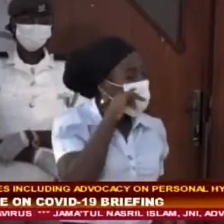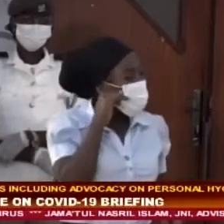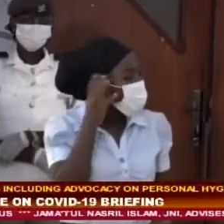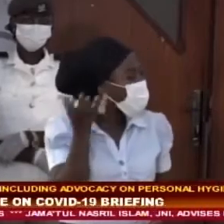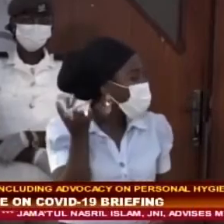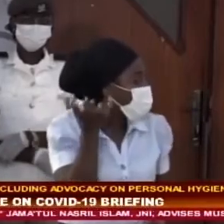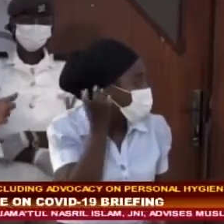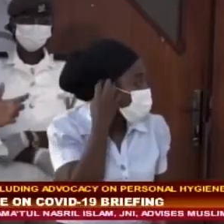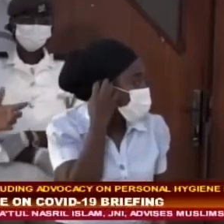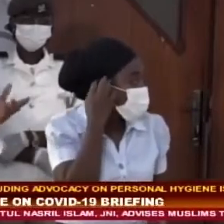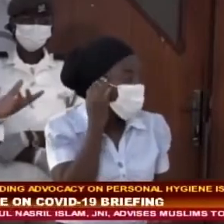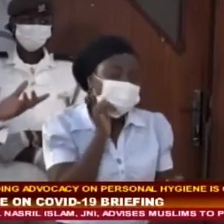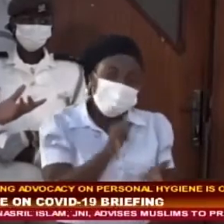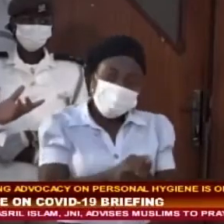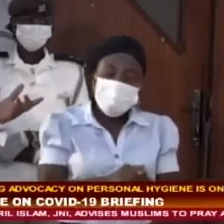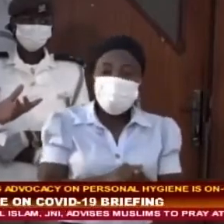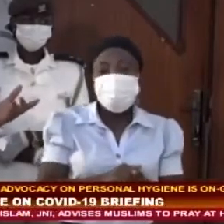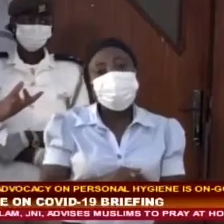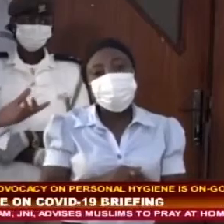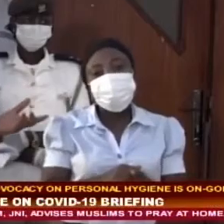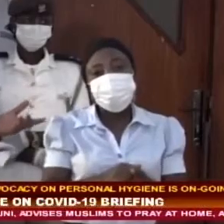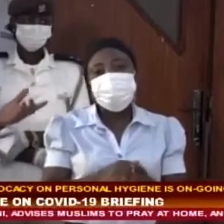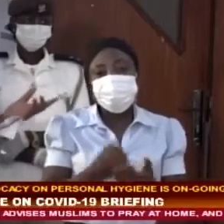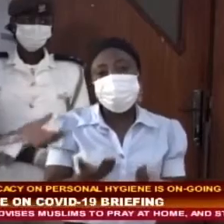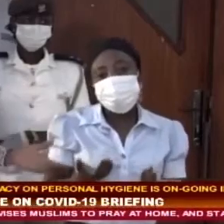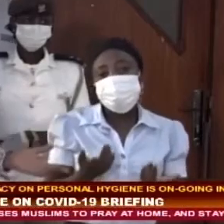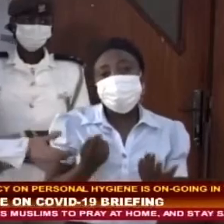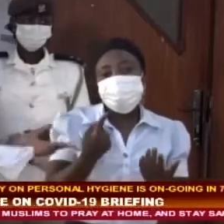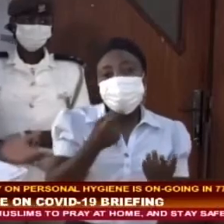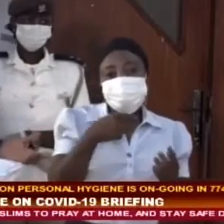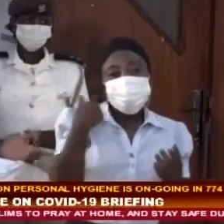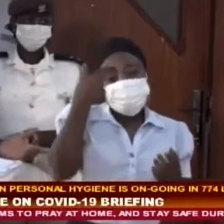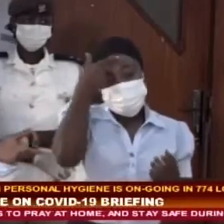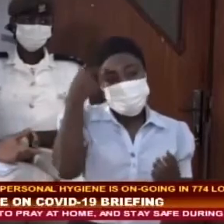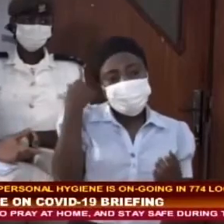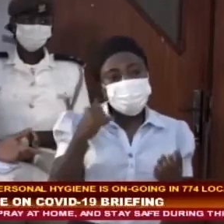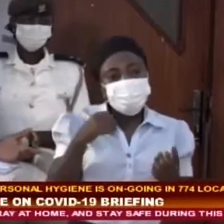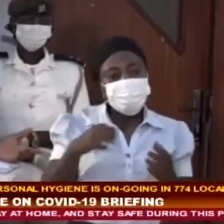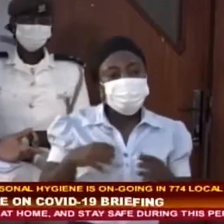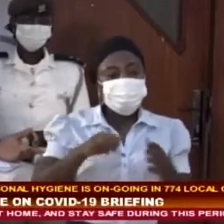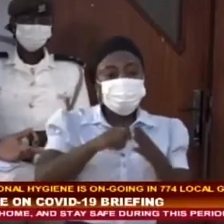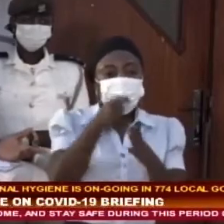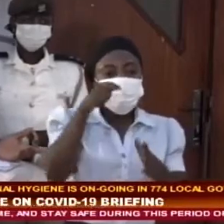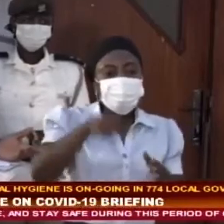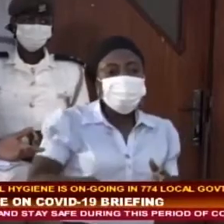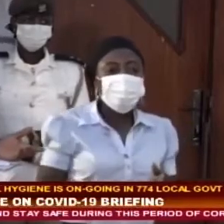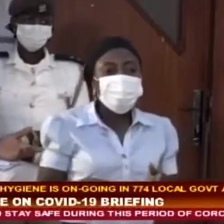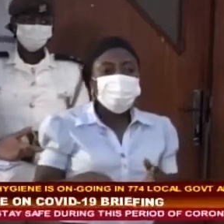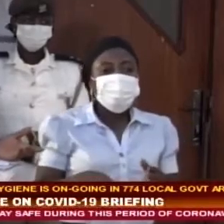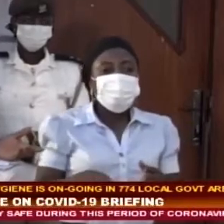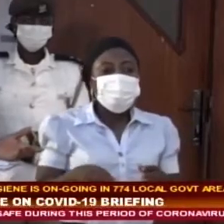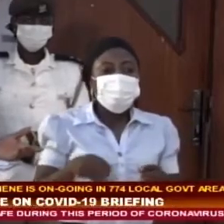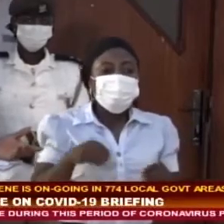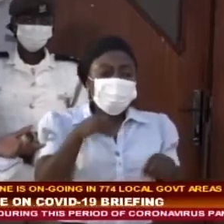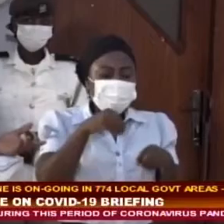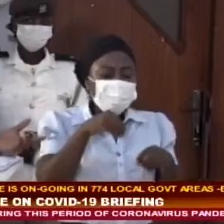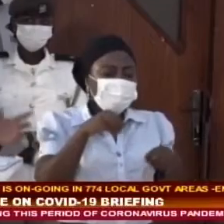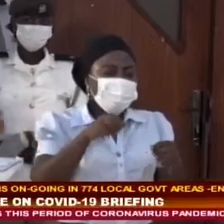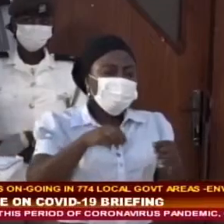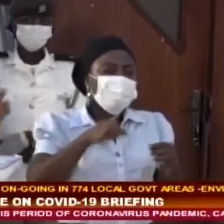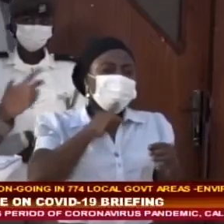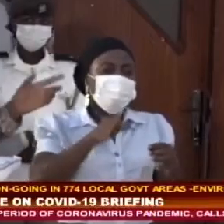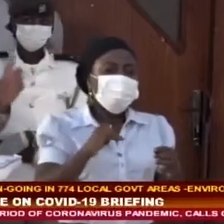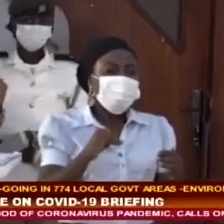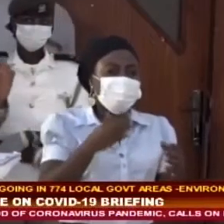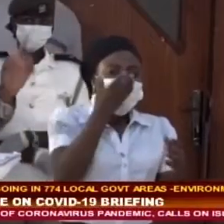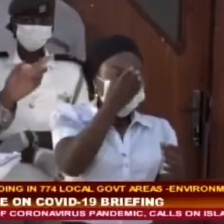update that, of course, the airspace, the lockdown has been extended as well. But today in the nation's capital, Abuja, we noticed a